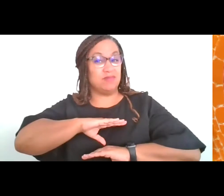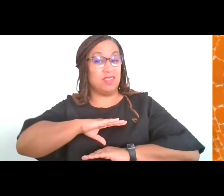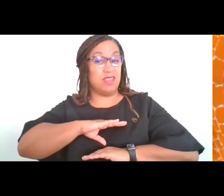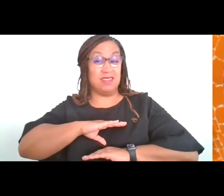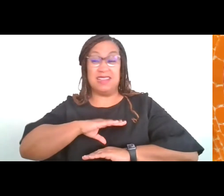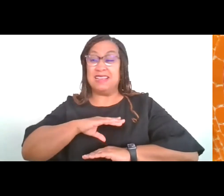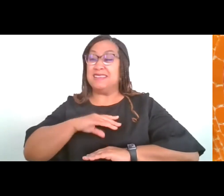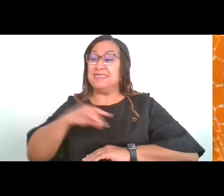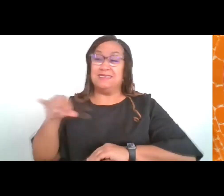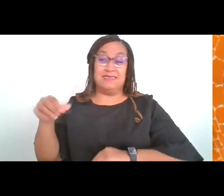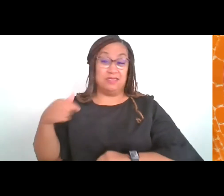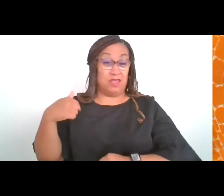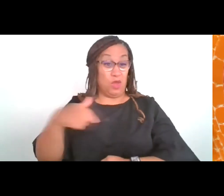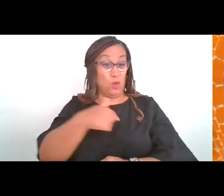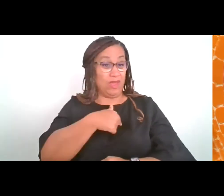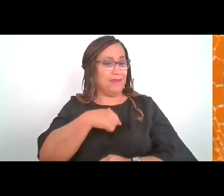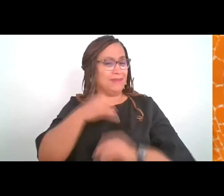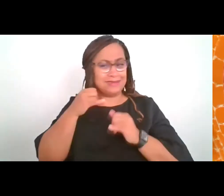complete.